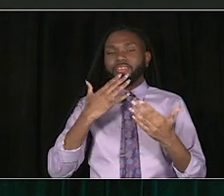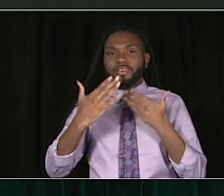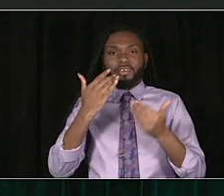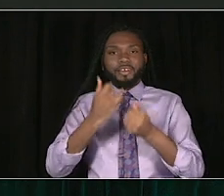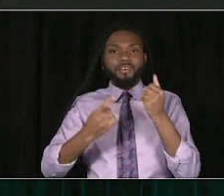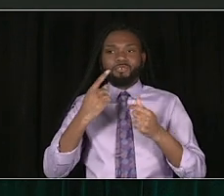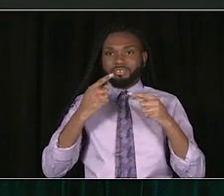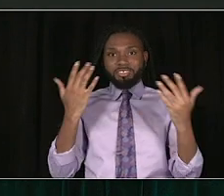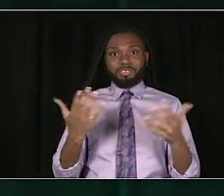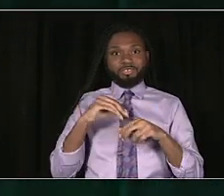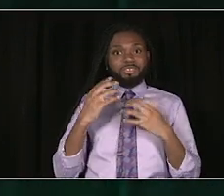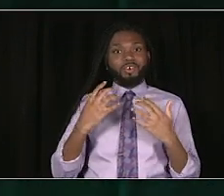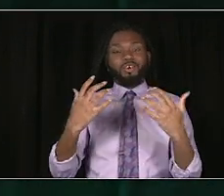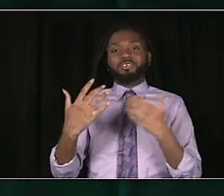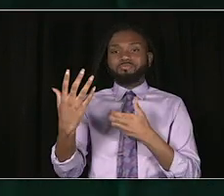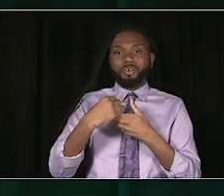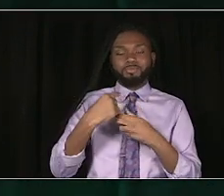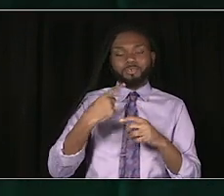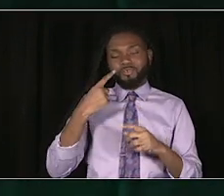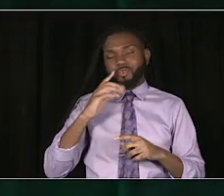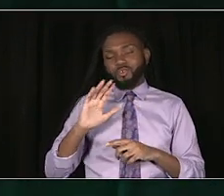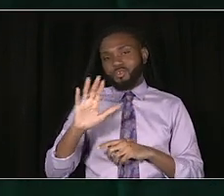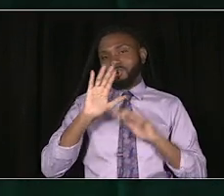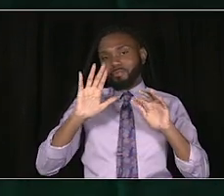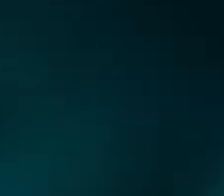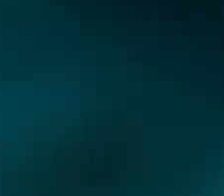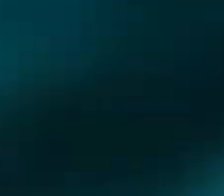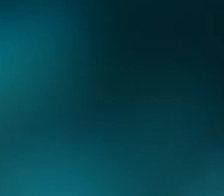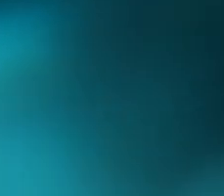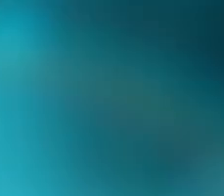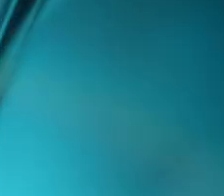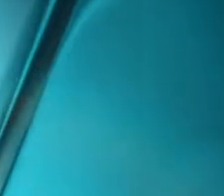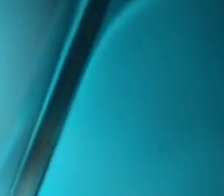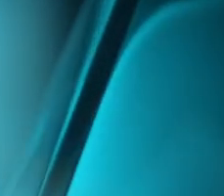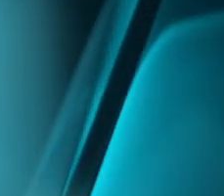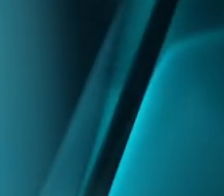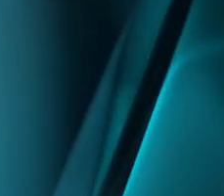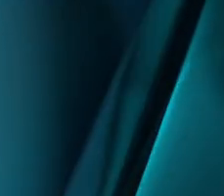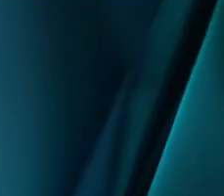participating in the audience and for your amazing contributions to the conversation.